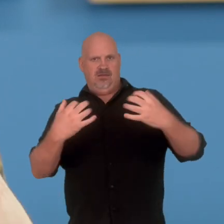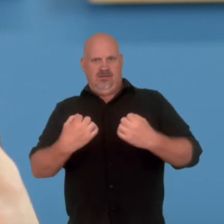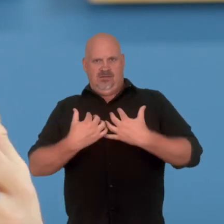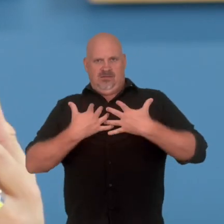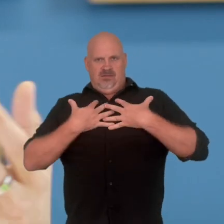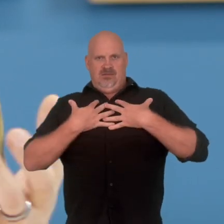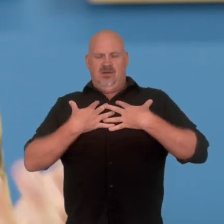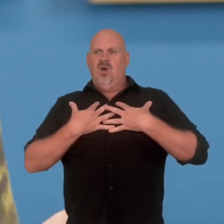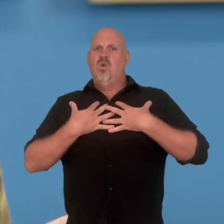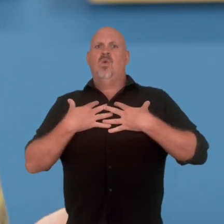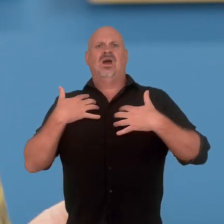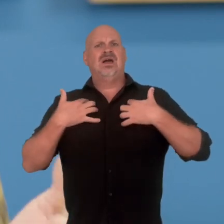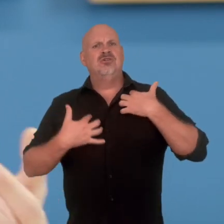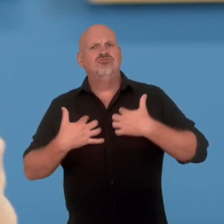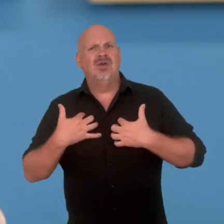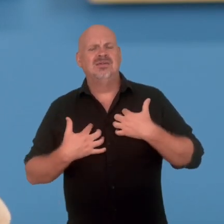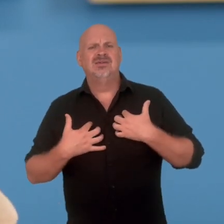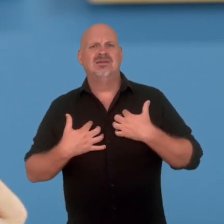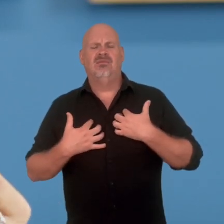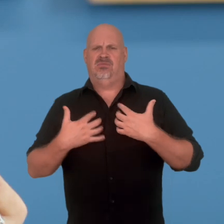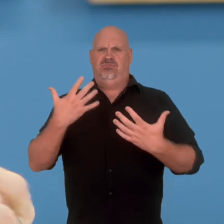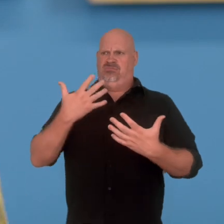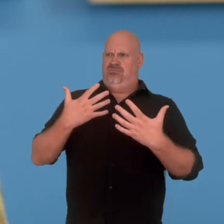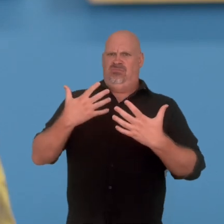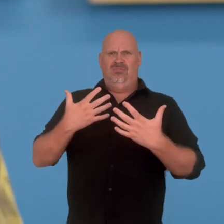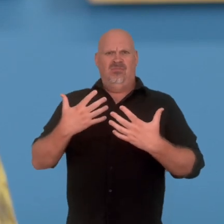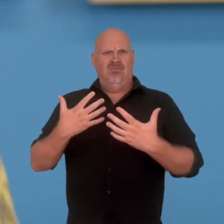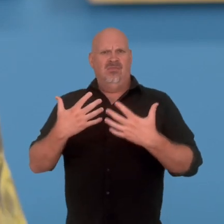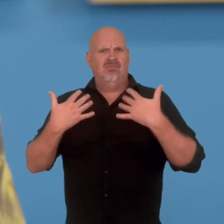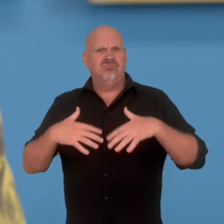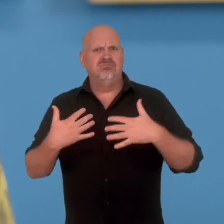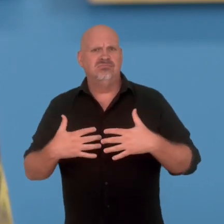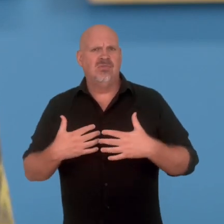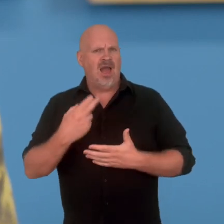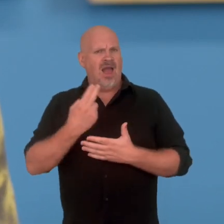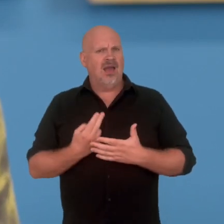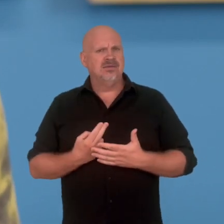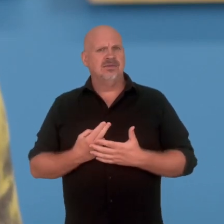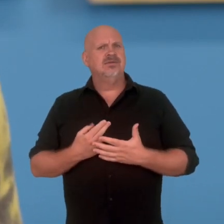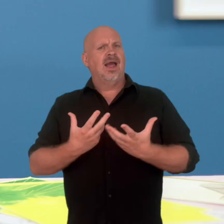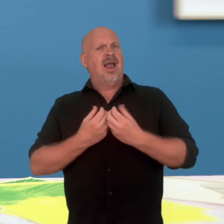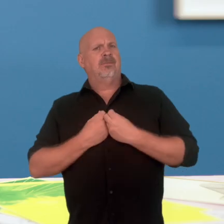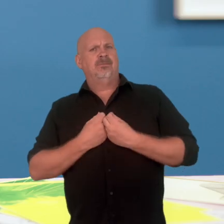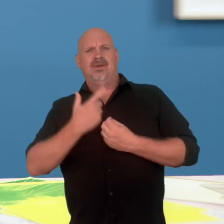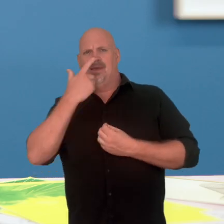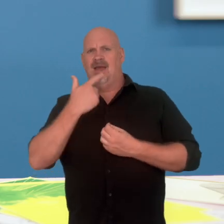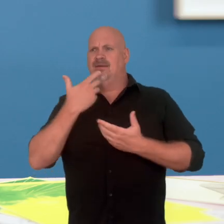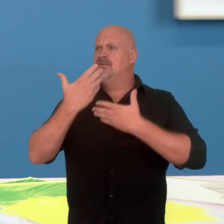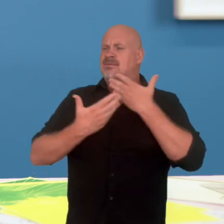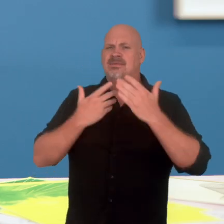very surreal. And art allows us to play with narrative in these different ways.